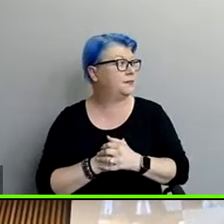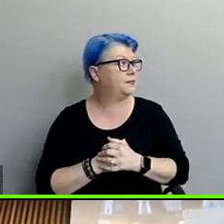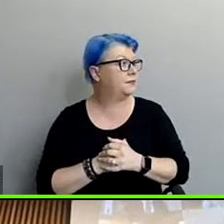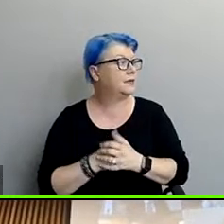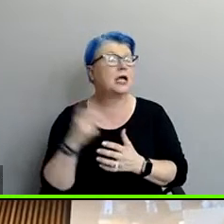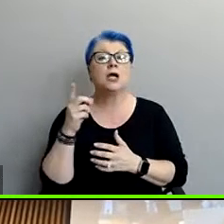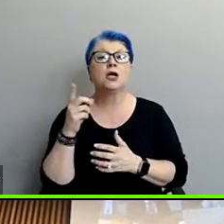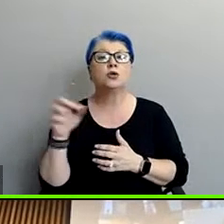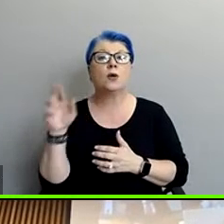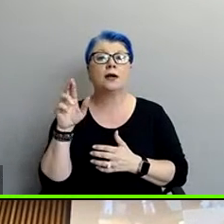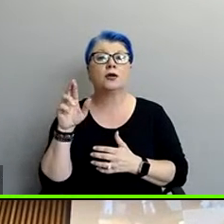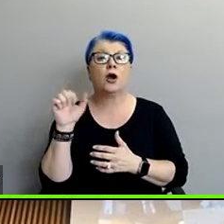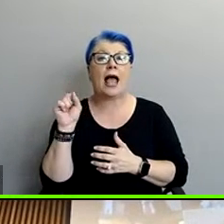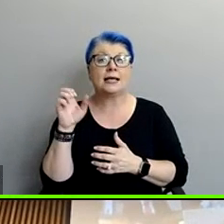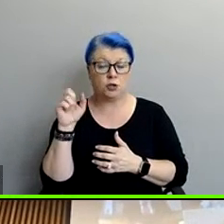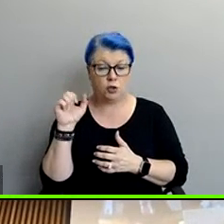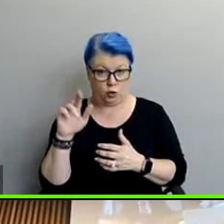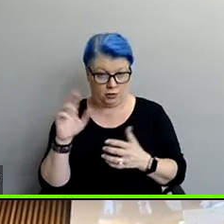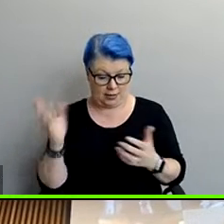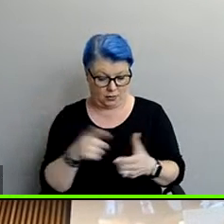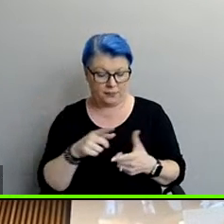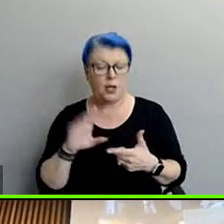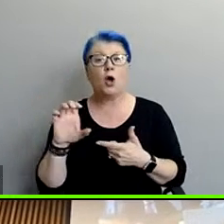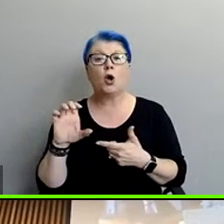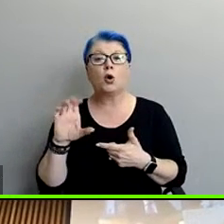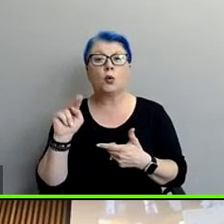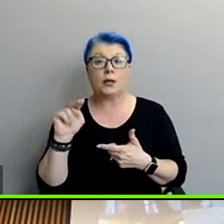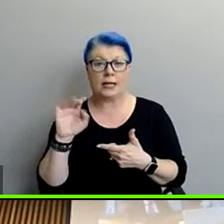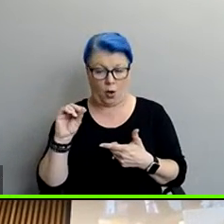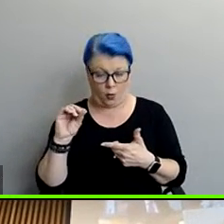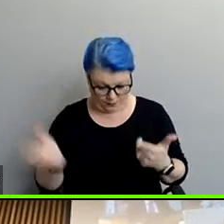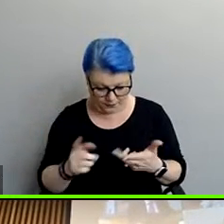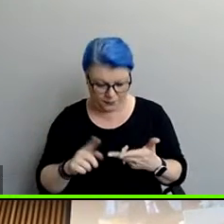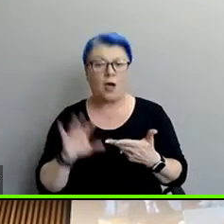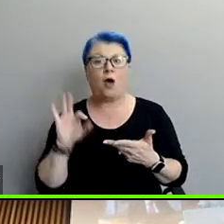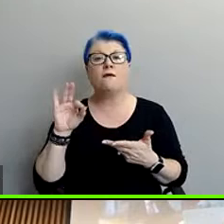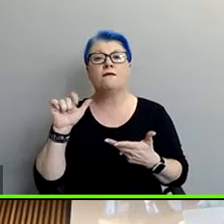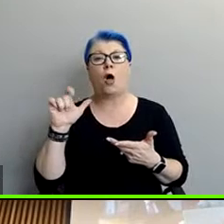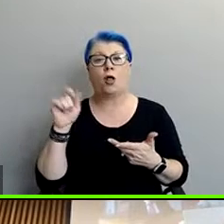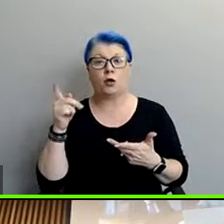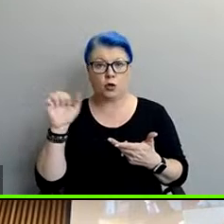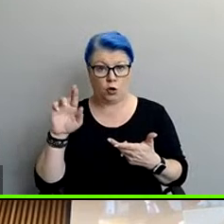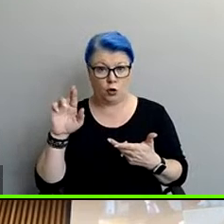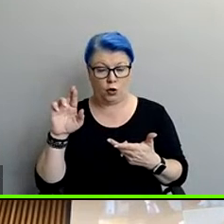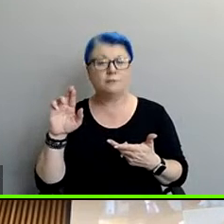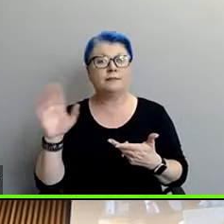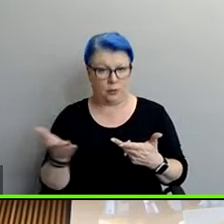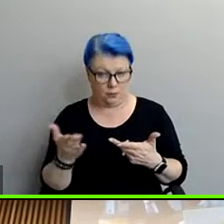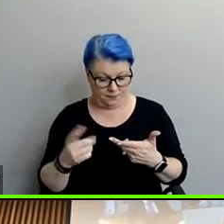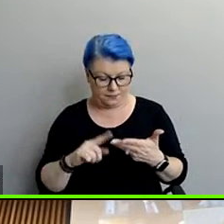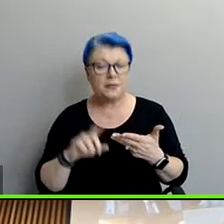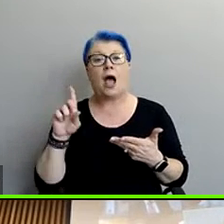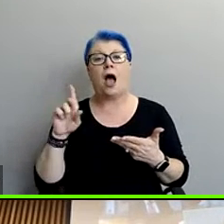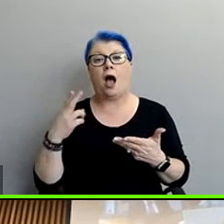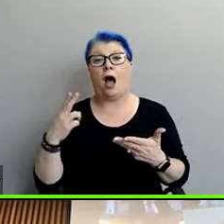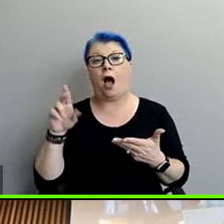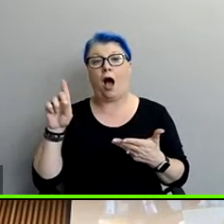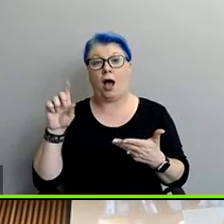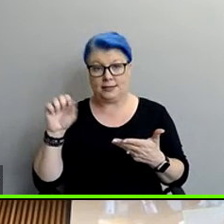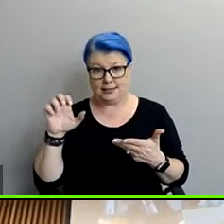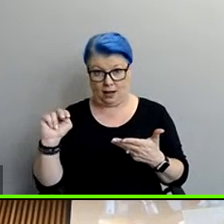Director Aspen. Here. Director Tierney. Here. Director Faulkner. Here. Director